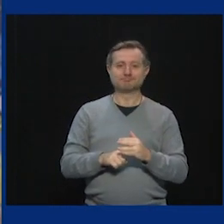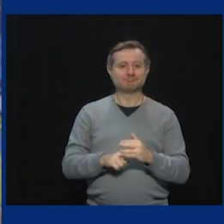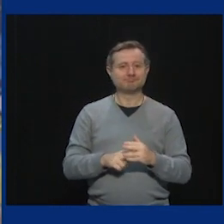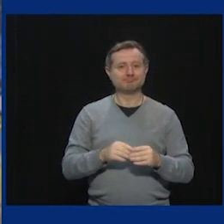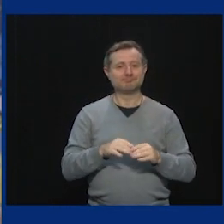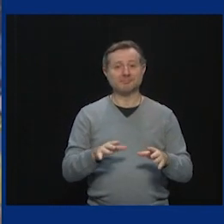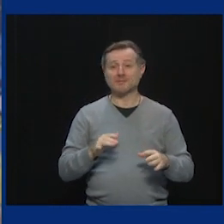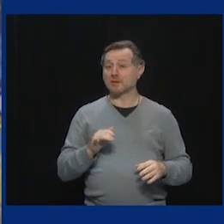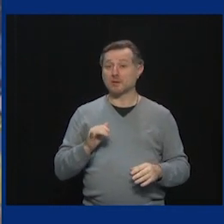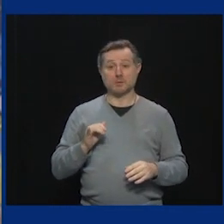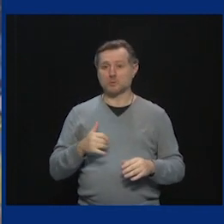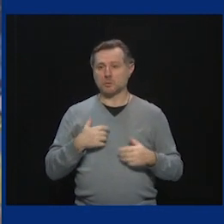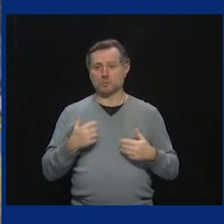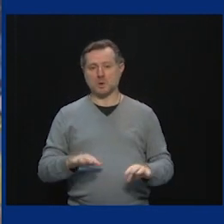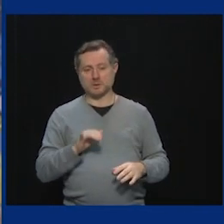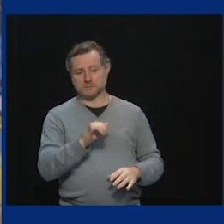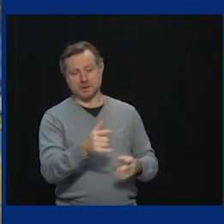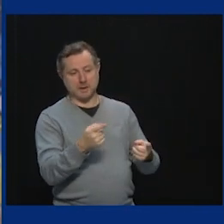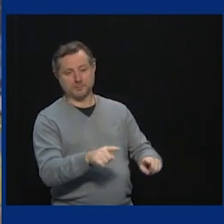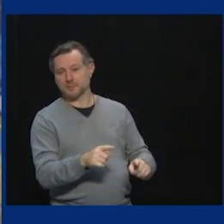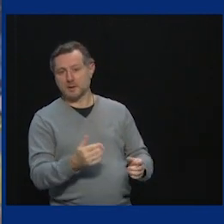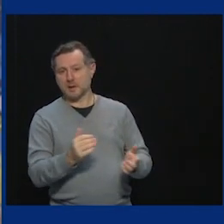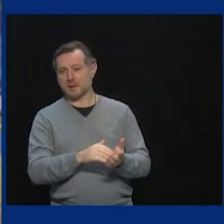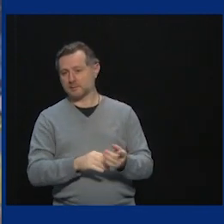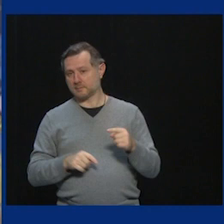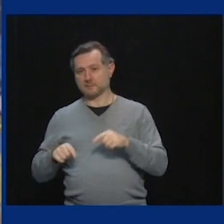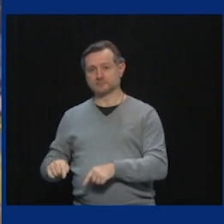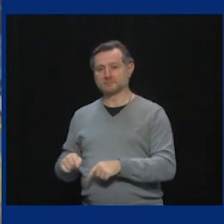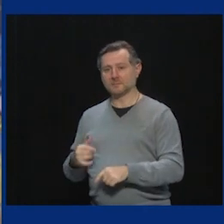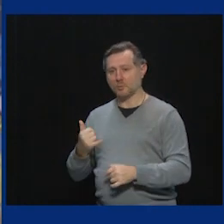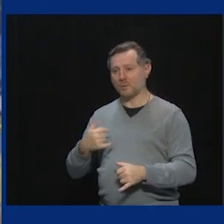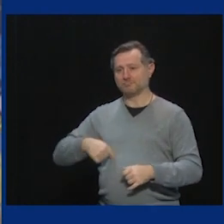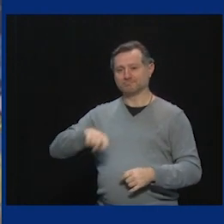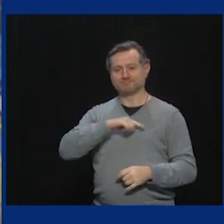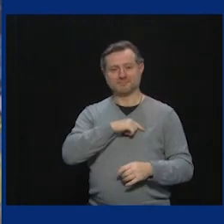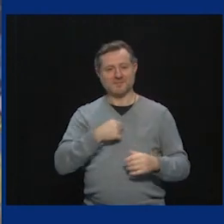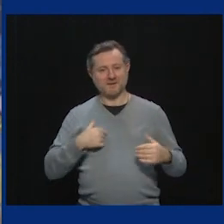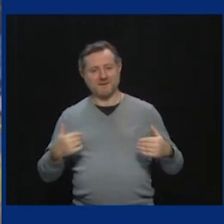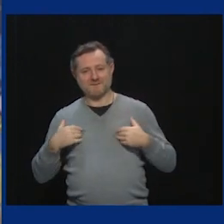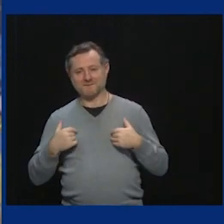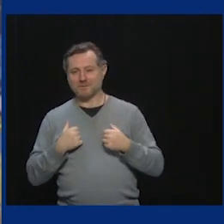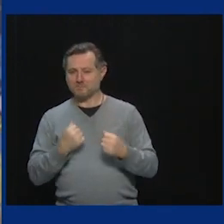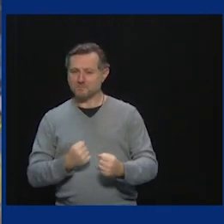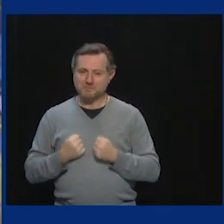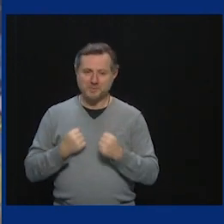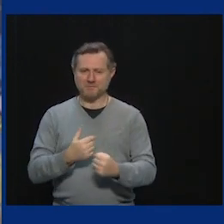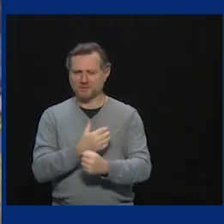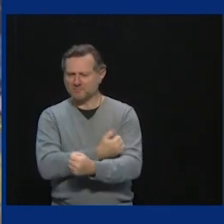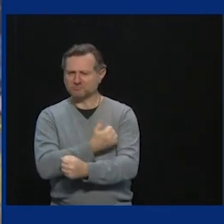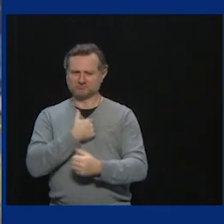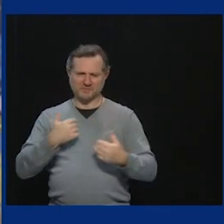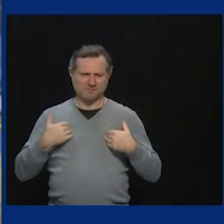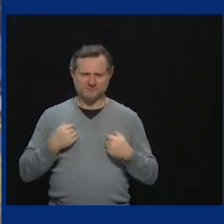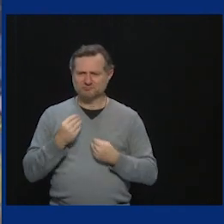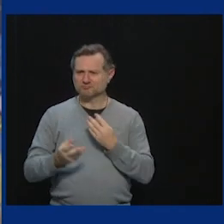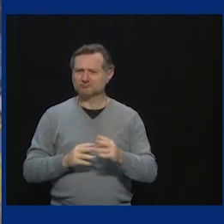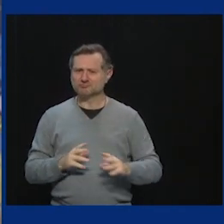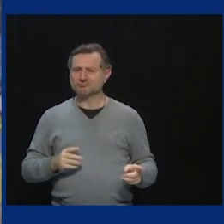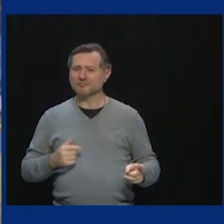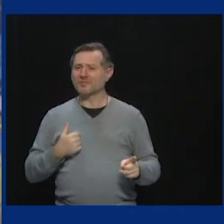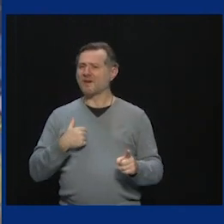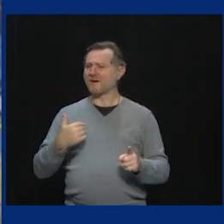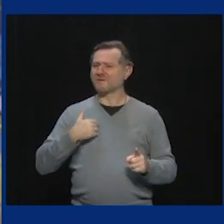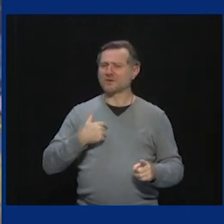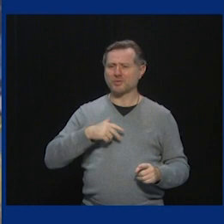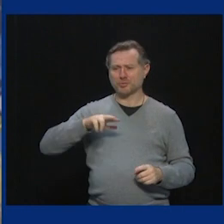up like that, because we now have the weapon to fight back with, and that's the vaccine. So given that we have the vaccine and the boosters and